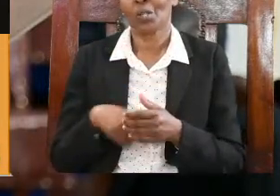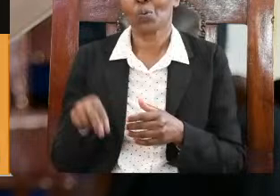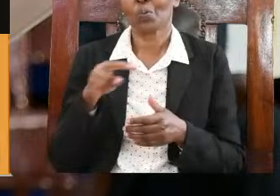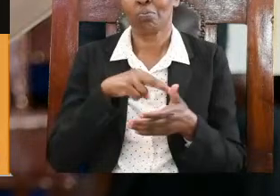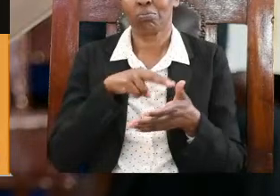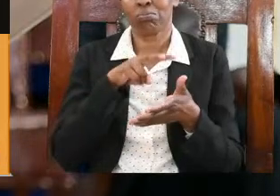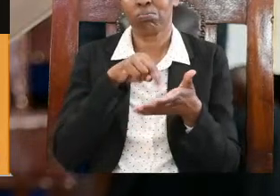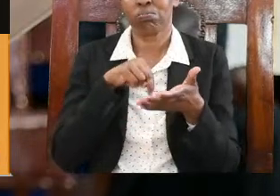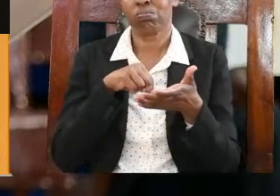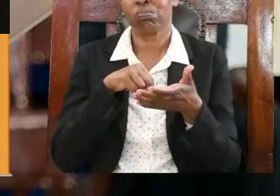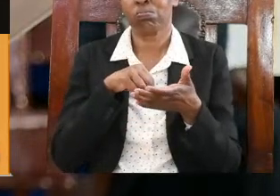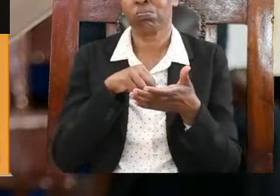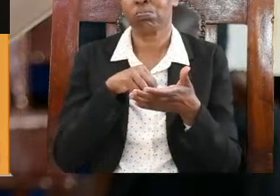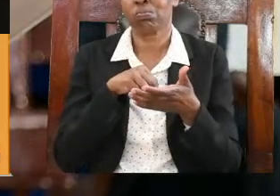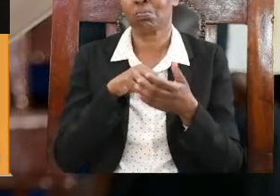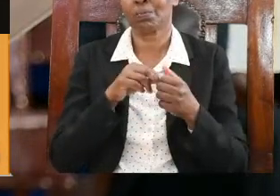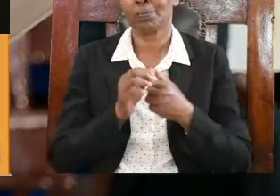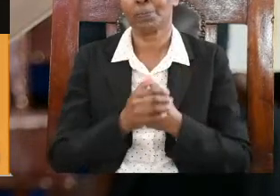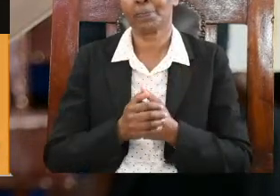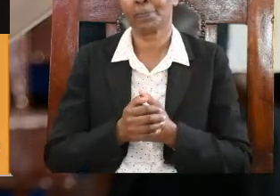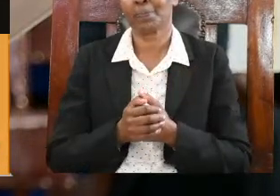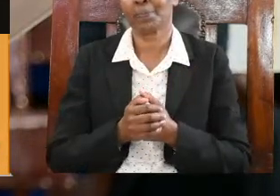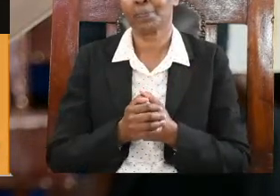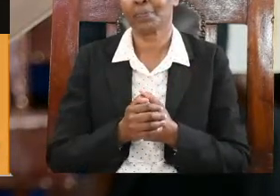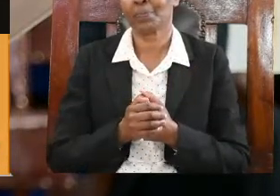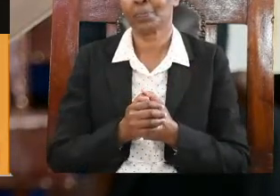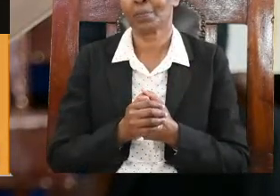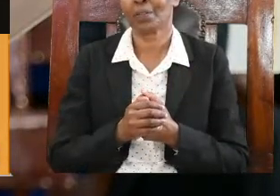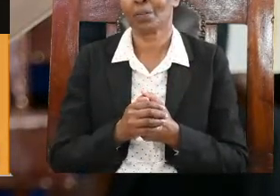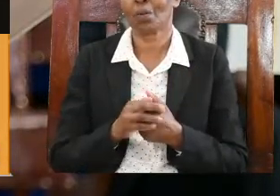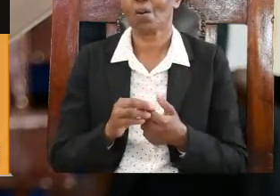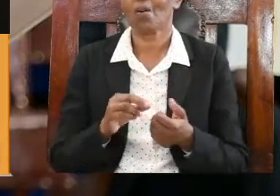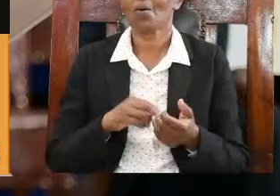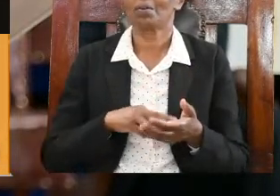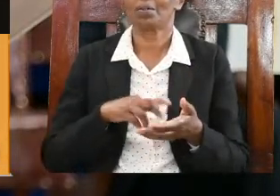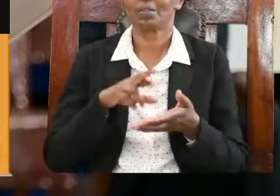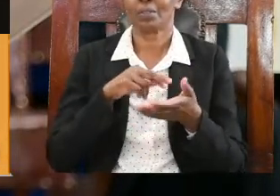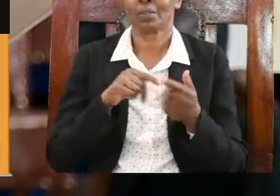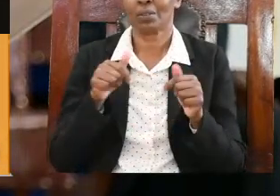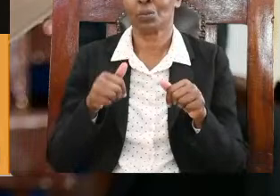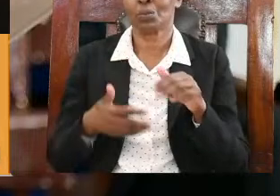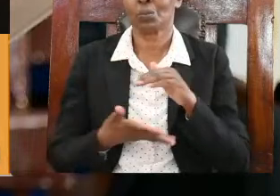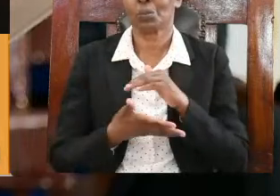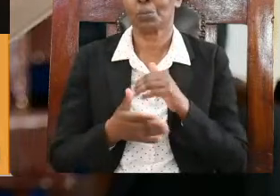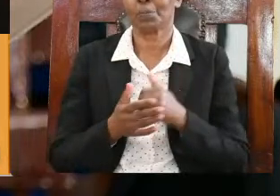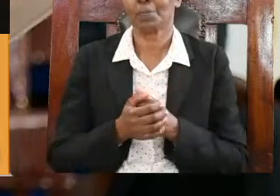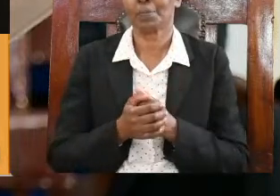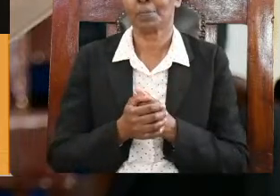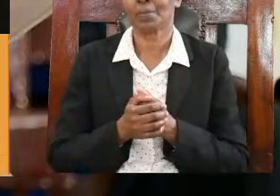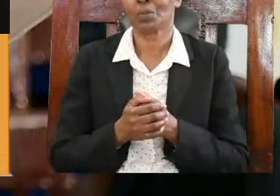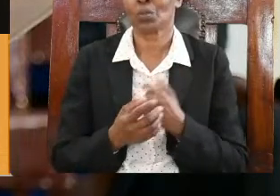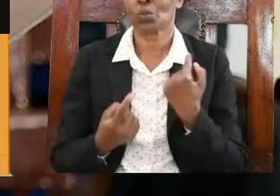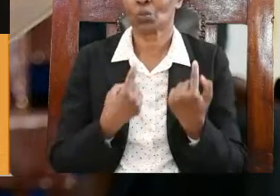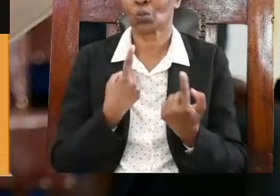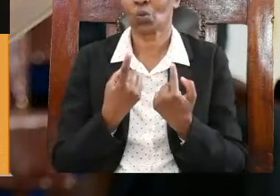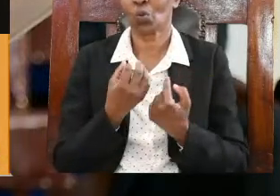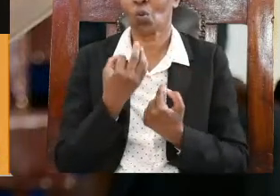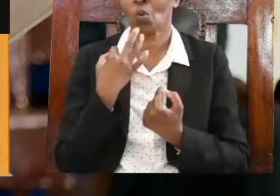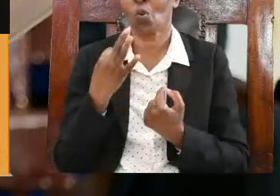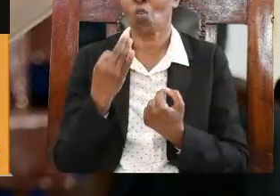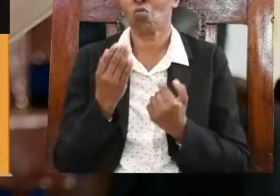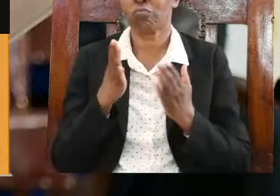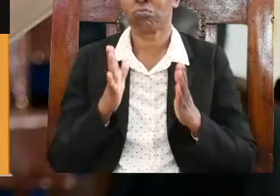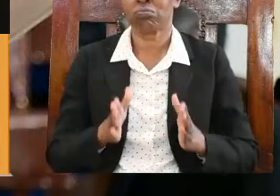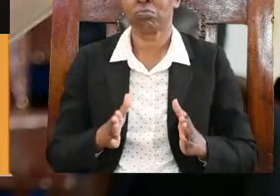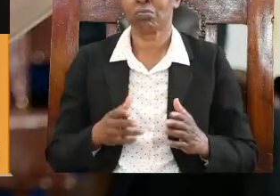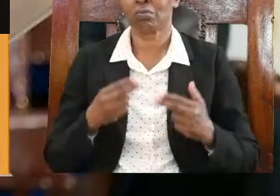look at our readings this morning. Na tunazungumzia kuhusu